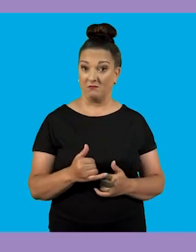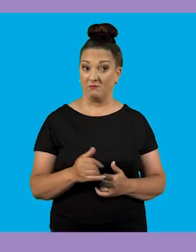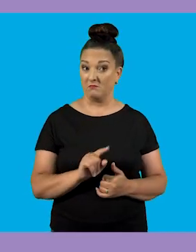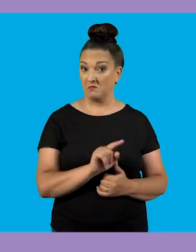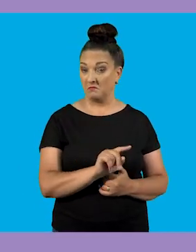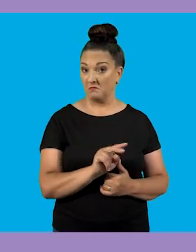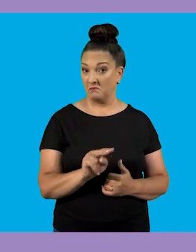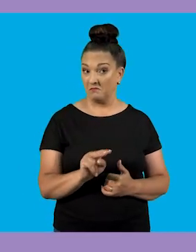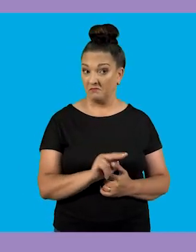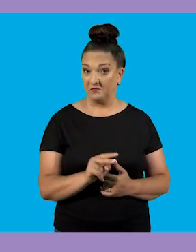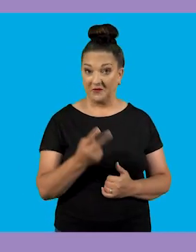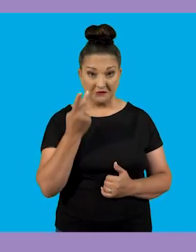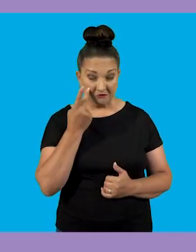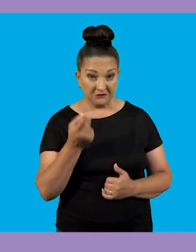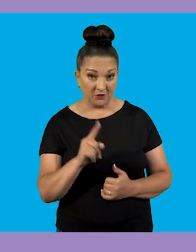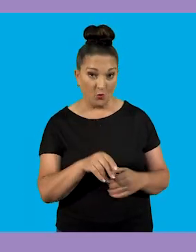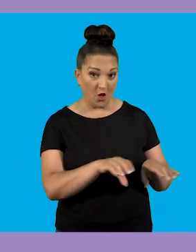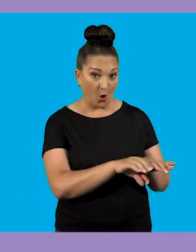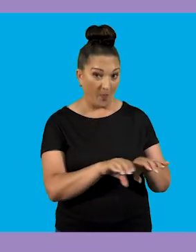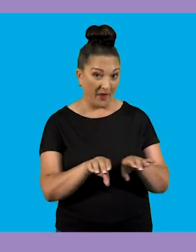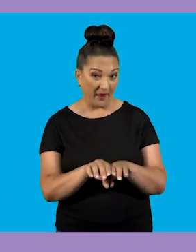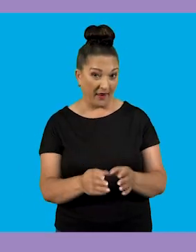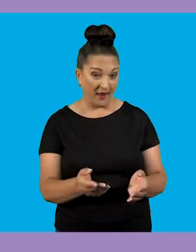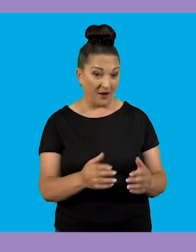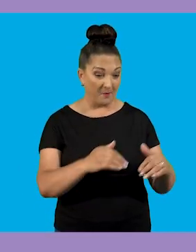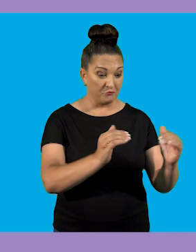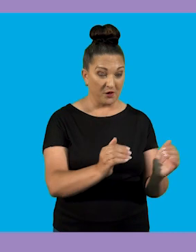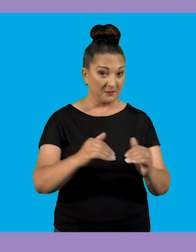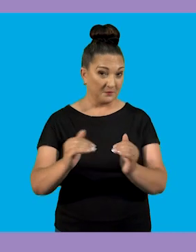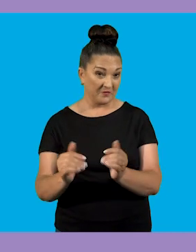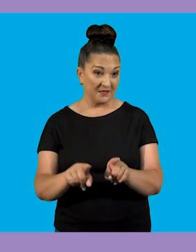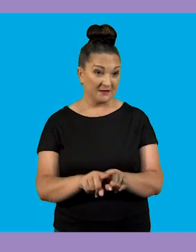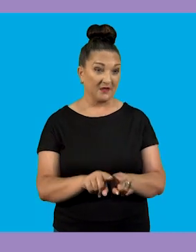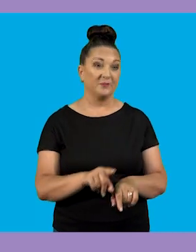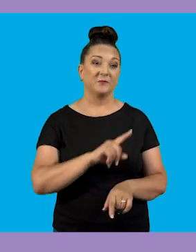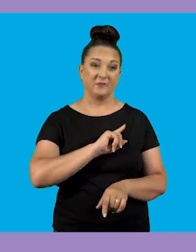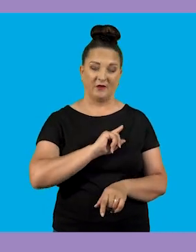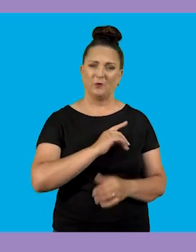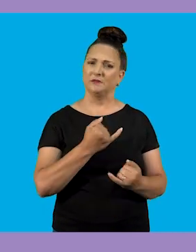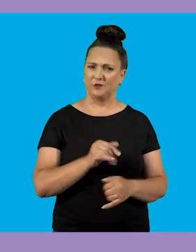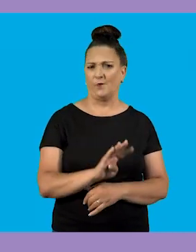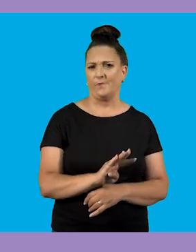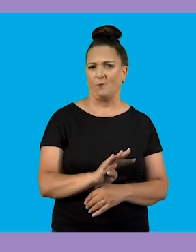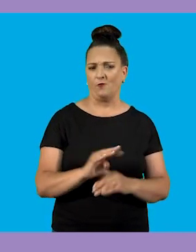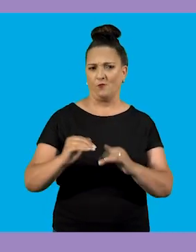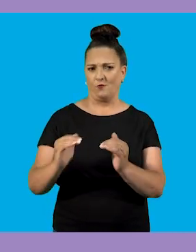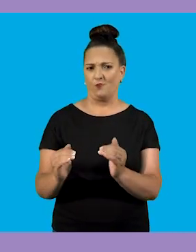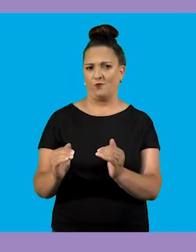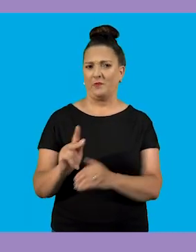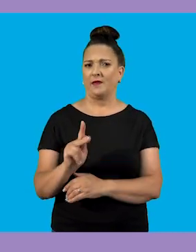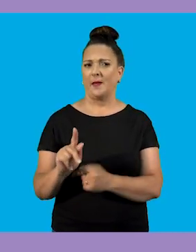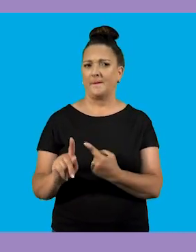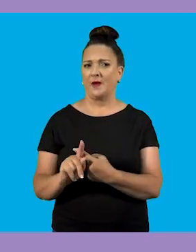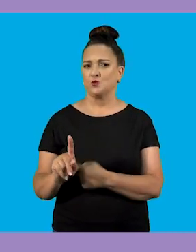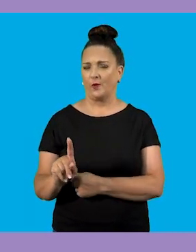Now we can take out that common bracket, so we still have the 4 outside, and then that common bracket